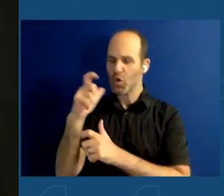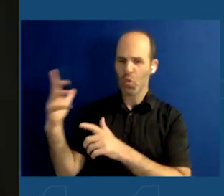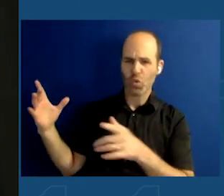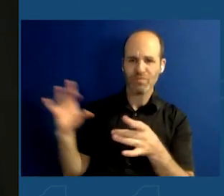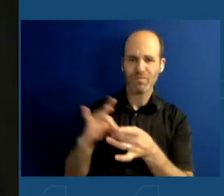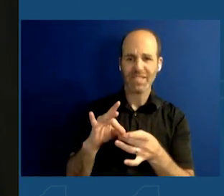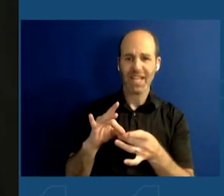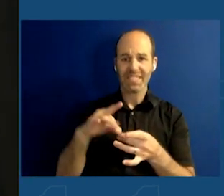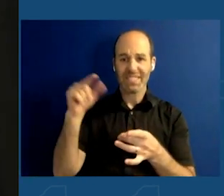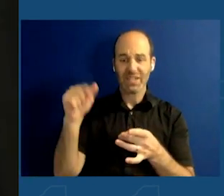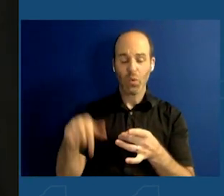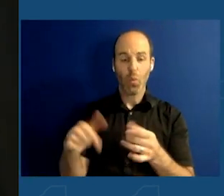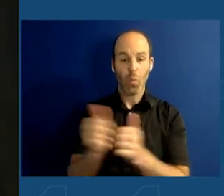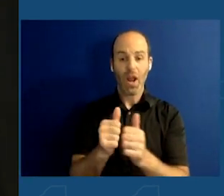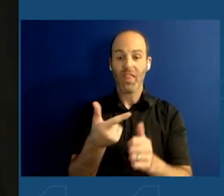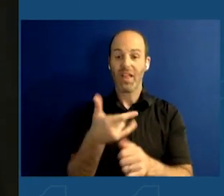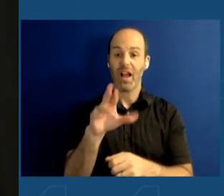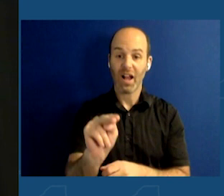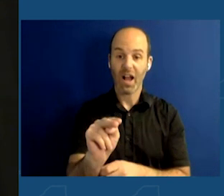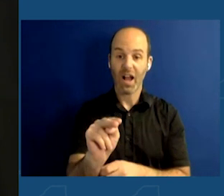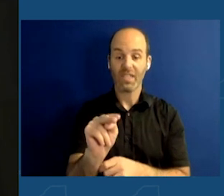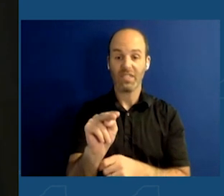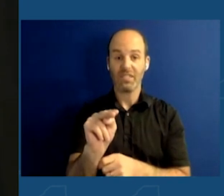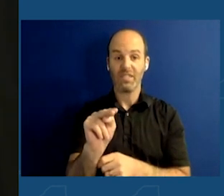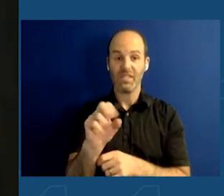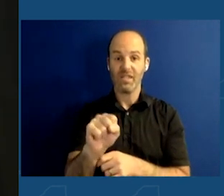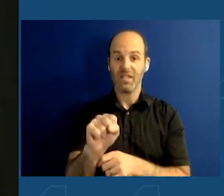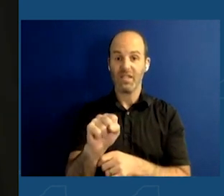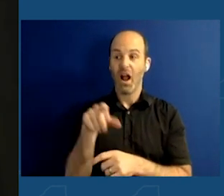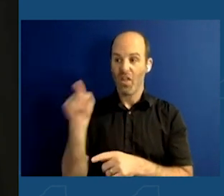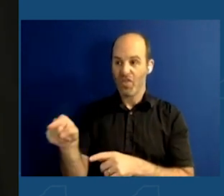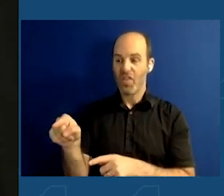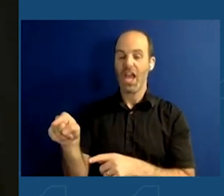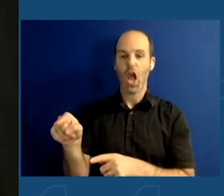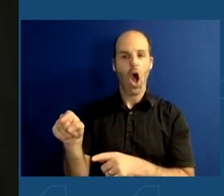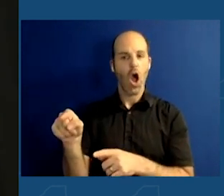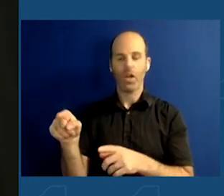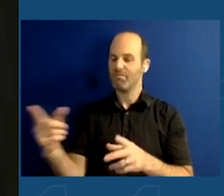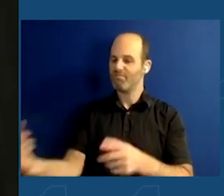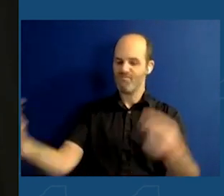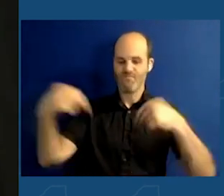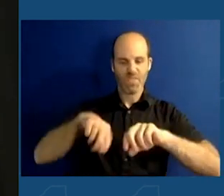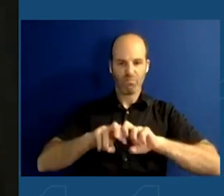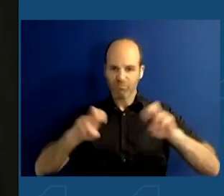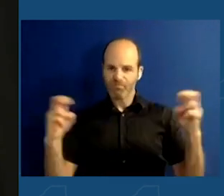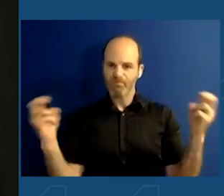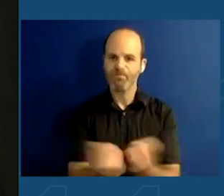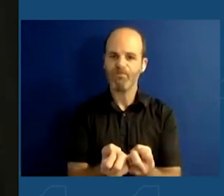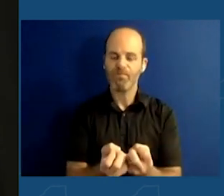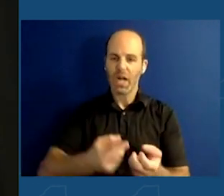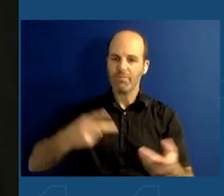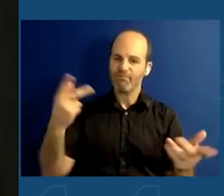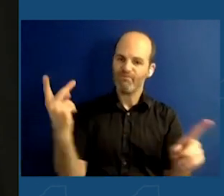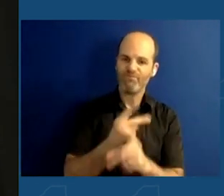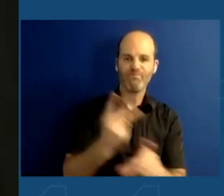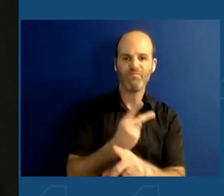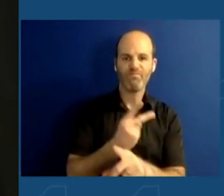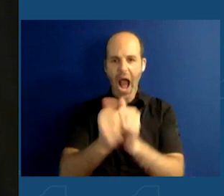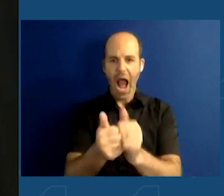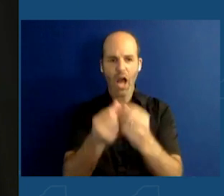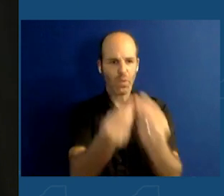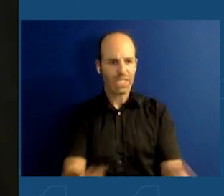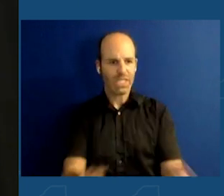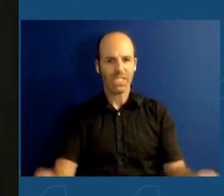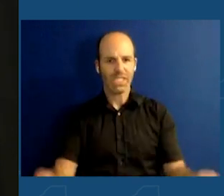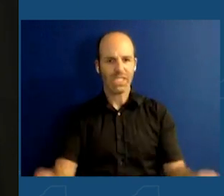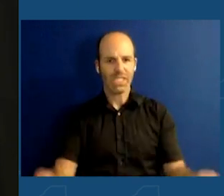gun users or distributors are at the table sitting down and saying how we could do it together to solve this problem.